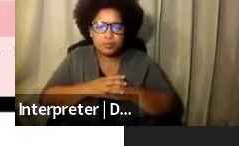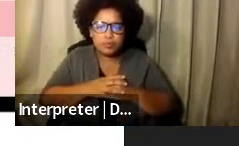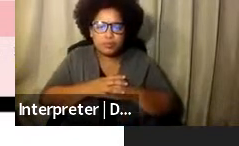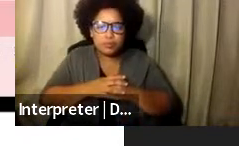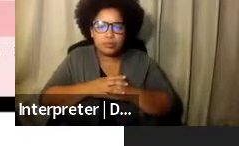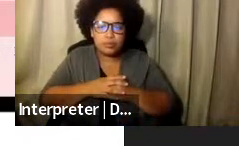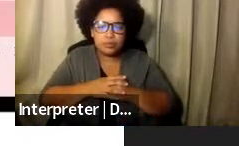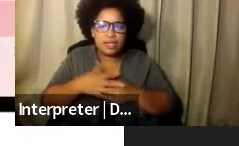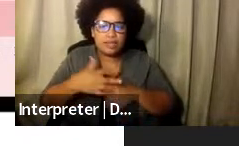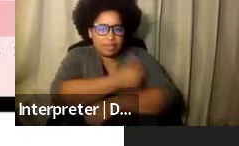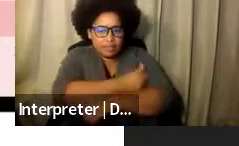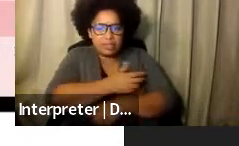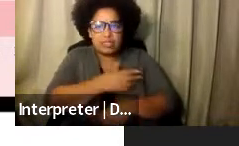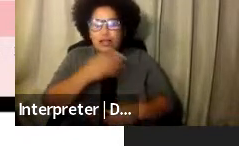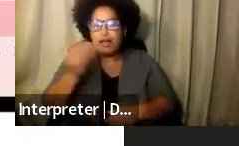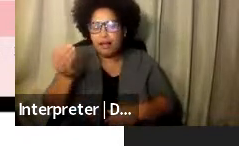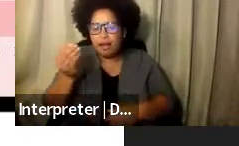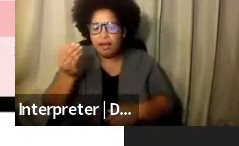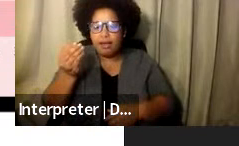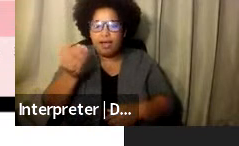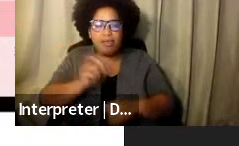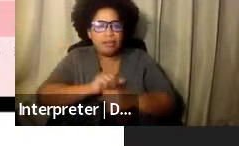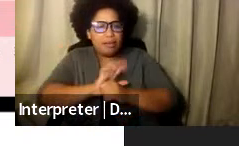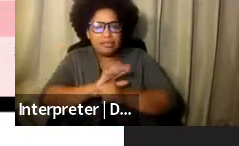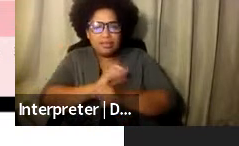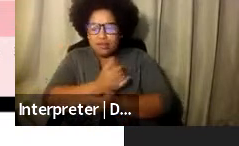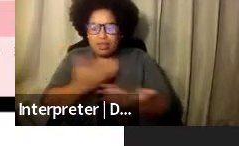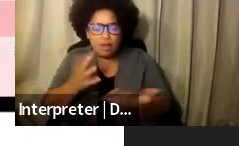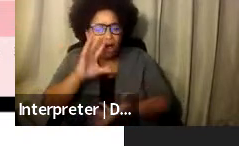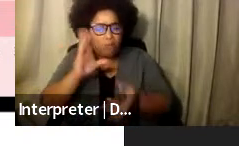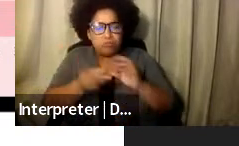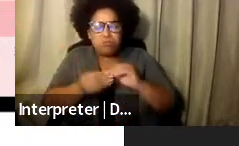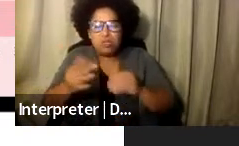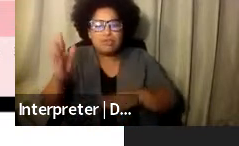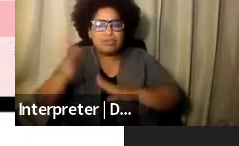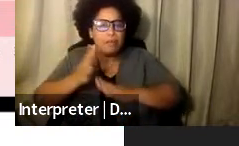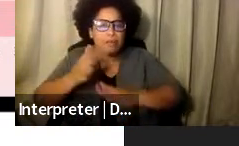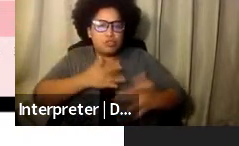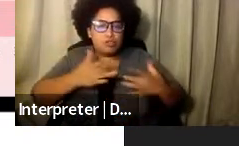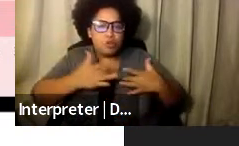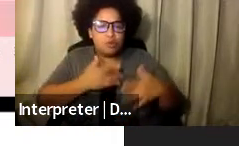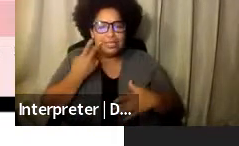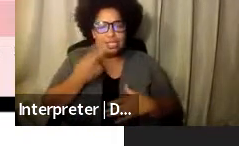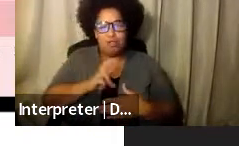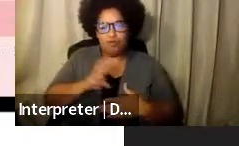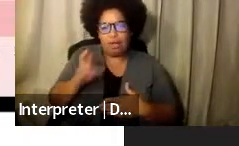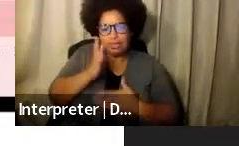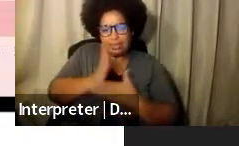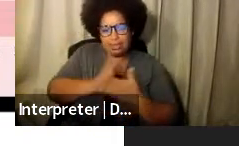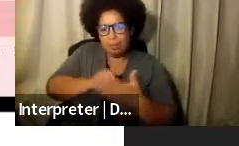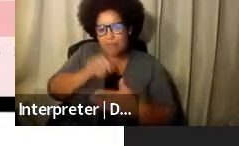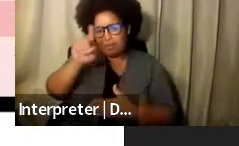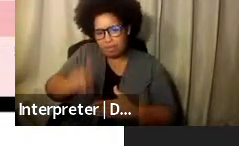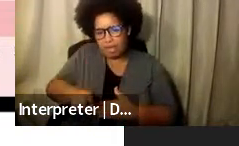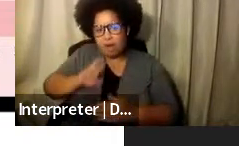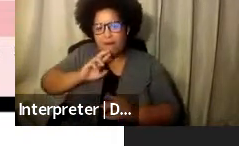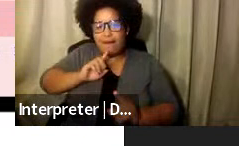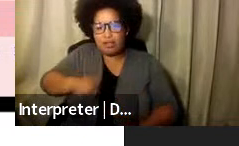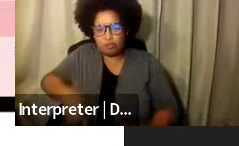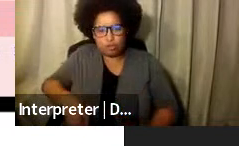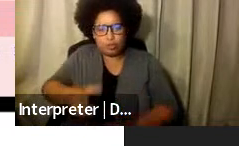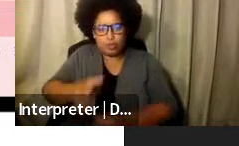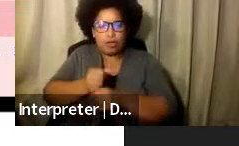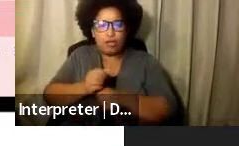COVID-19 vaccine and the COVID-19 pandemic overall. These to the right are some of the answers that we